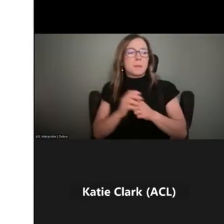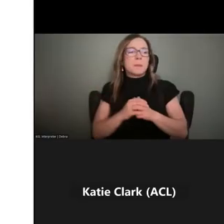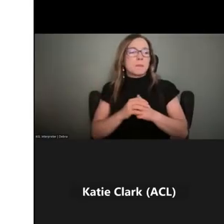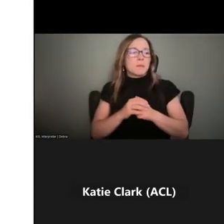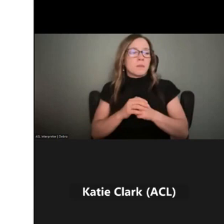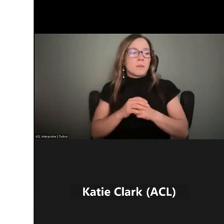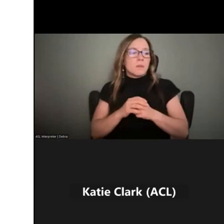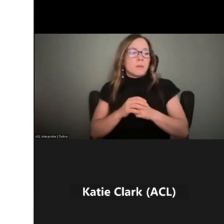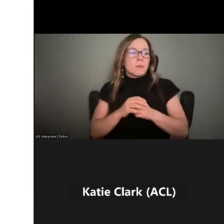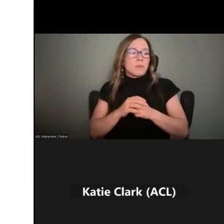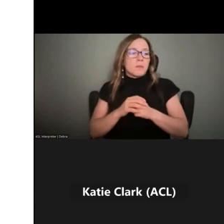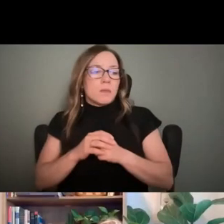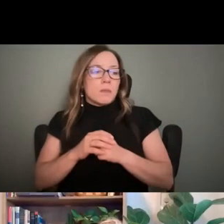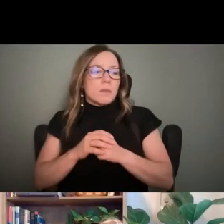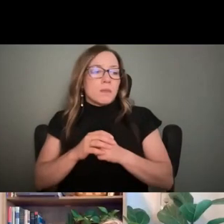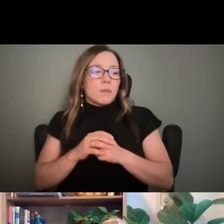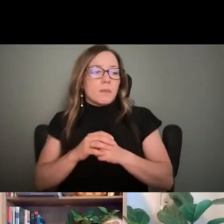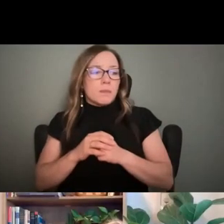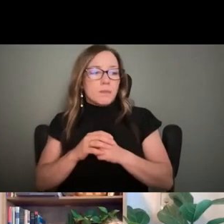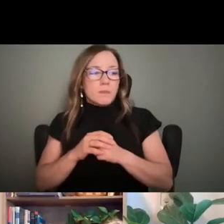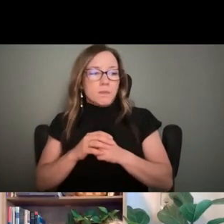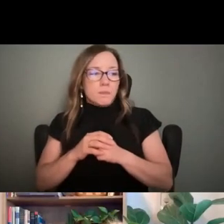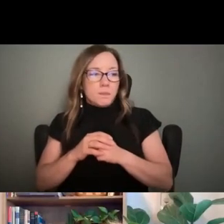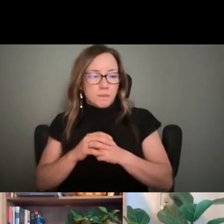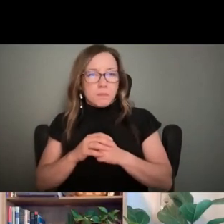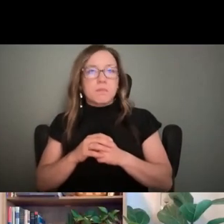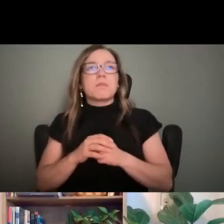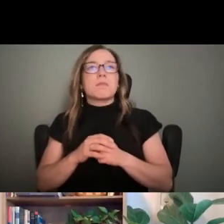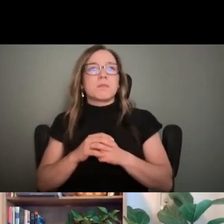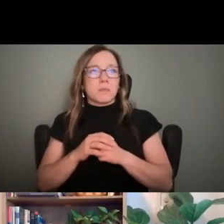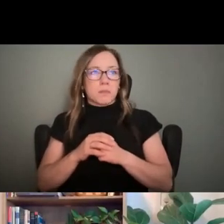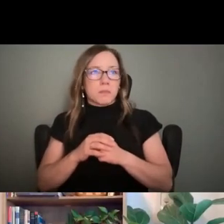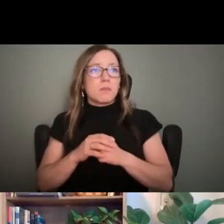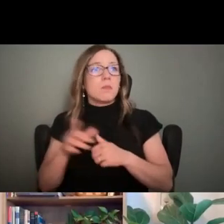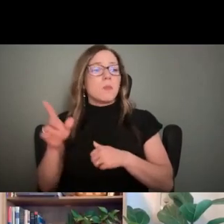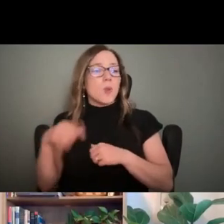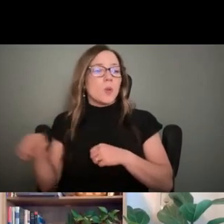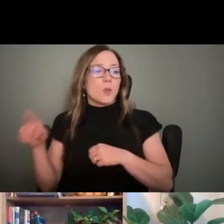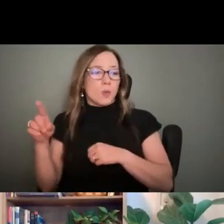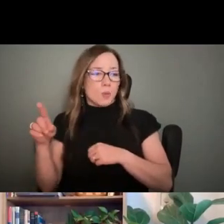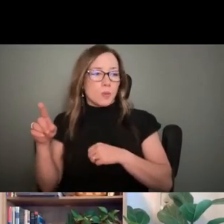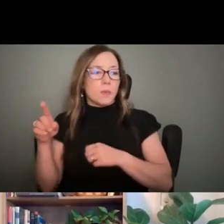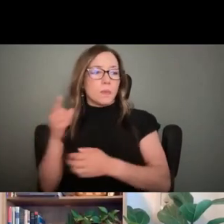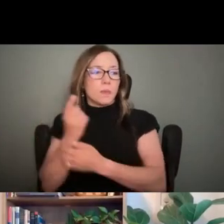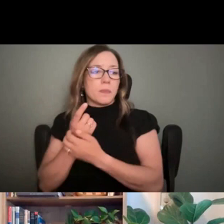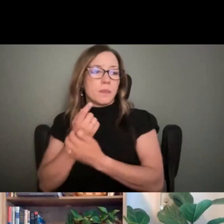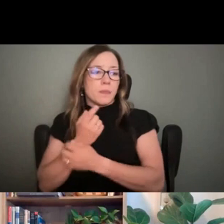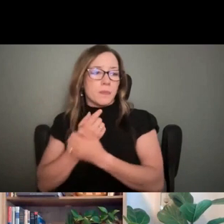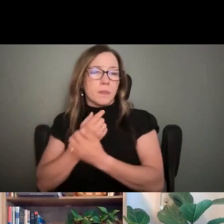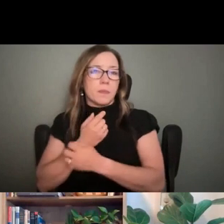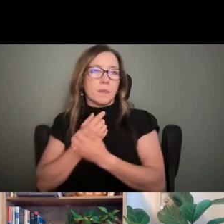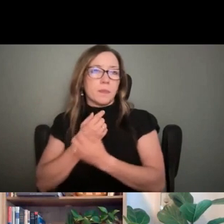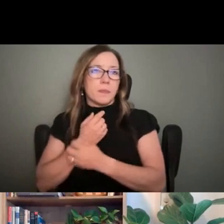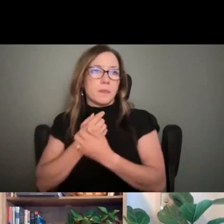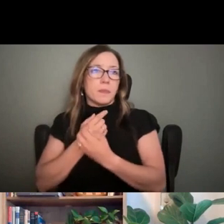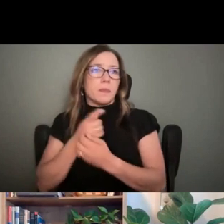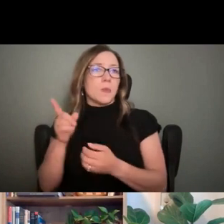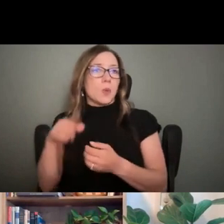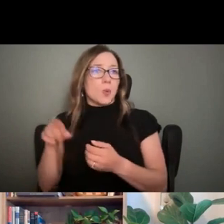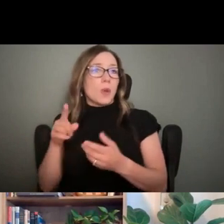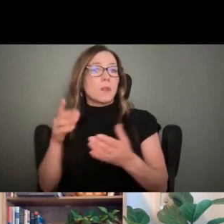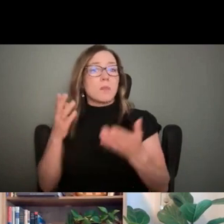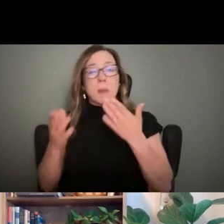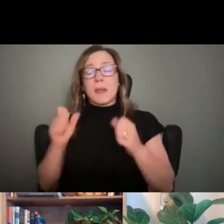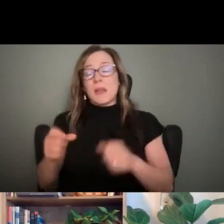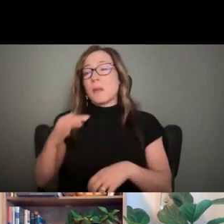Absolutely. Thank you, Katie. So for those of you who were not on the summit yesterday or could perhaps benefit from a